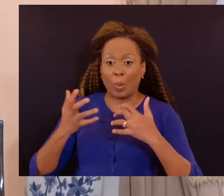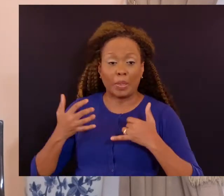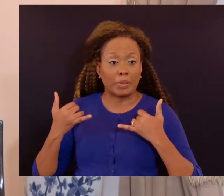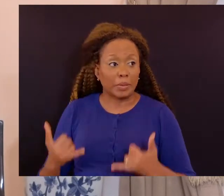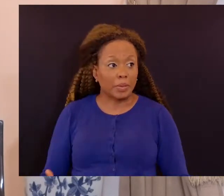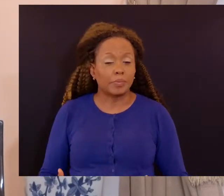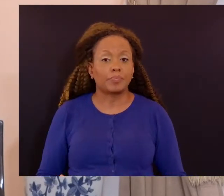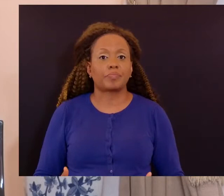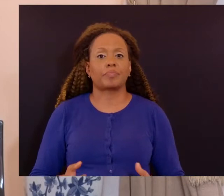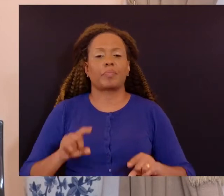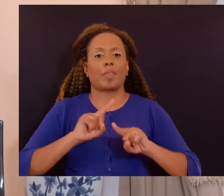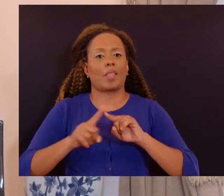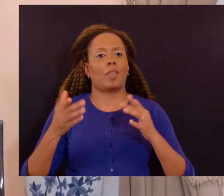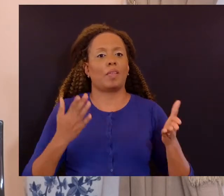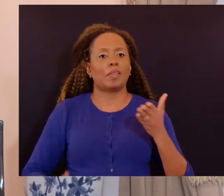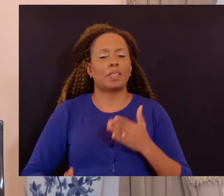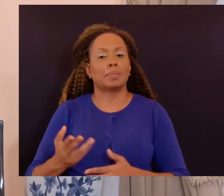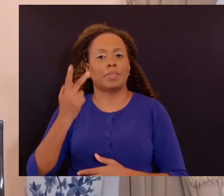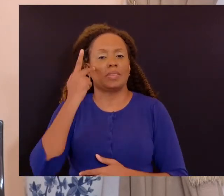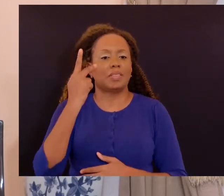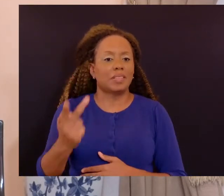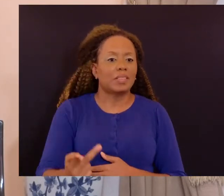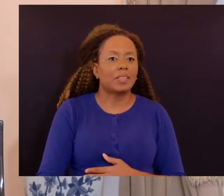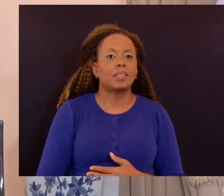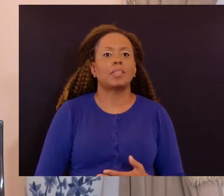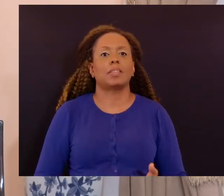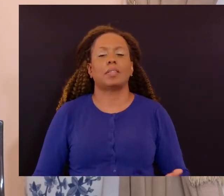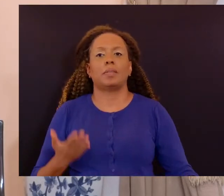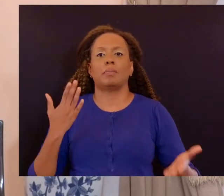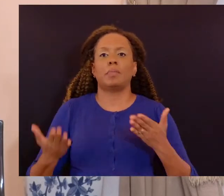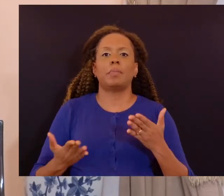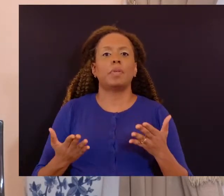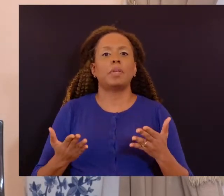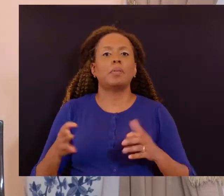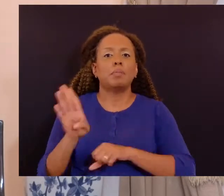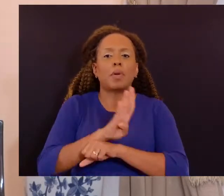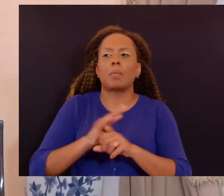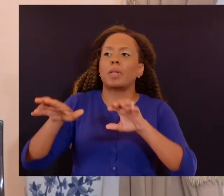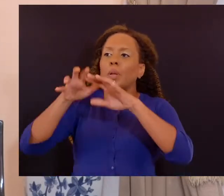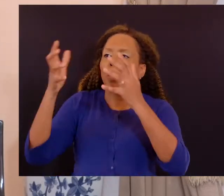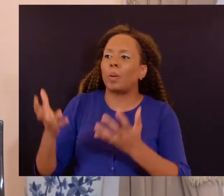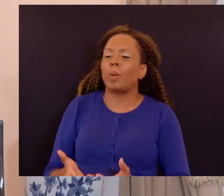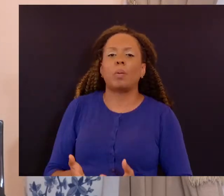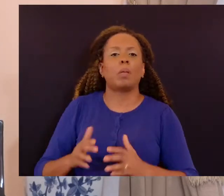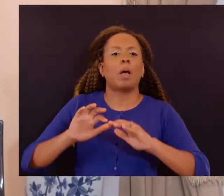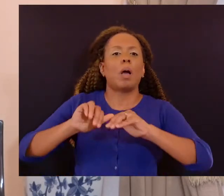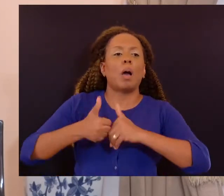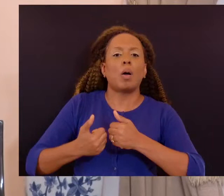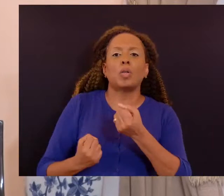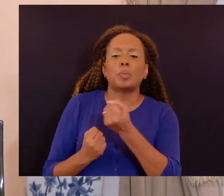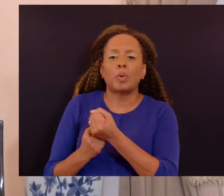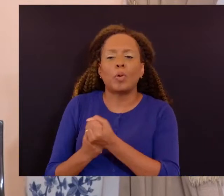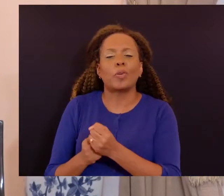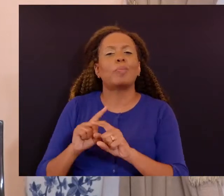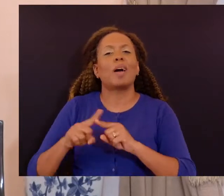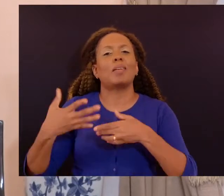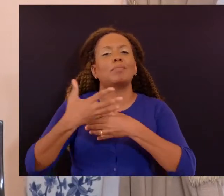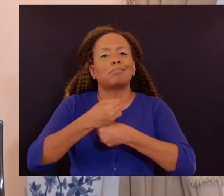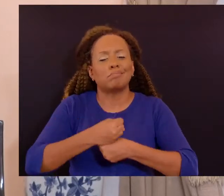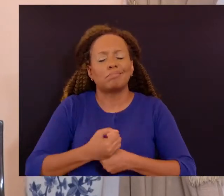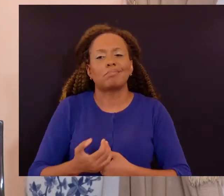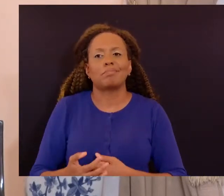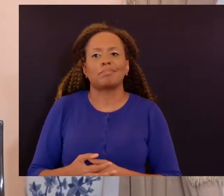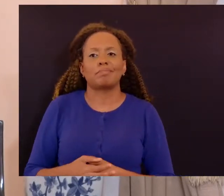time, and perhaps to look at what it is that the nation needs and what the country needs. So in short, in answering you,